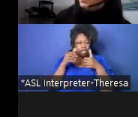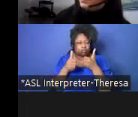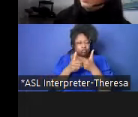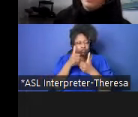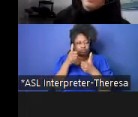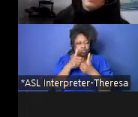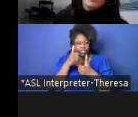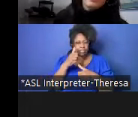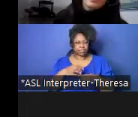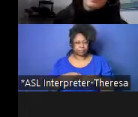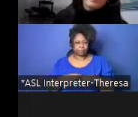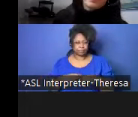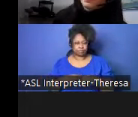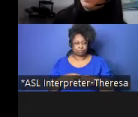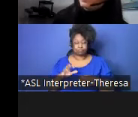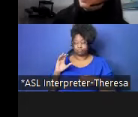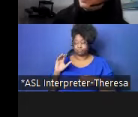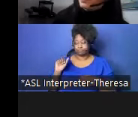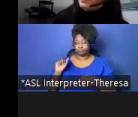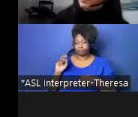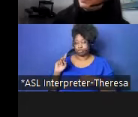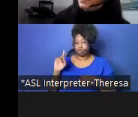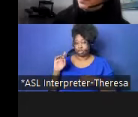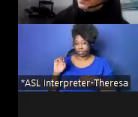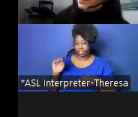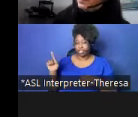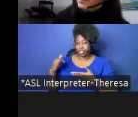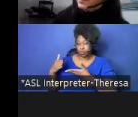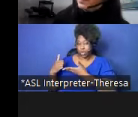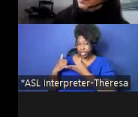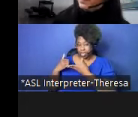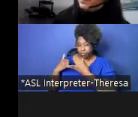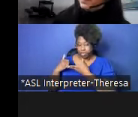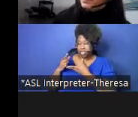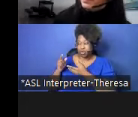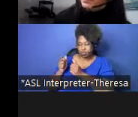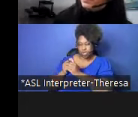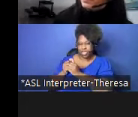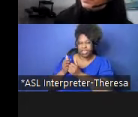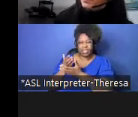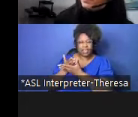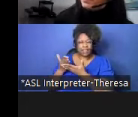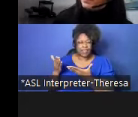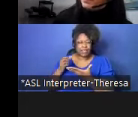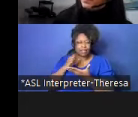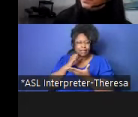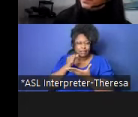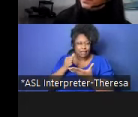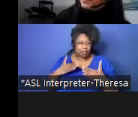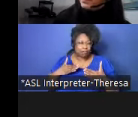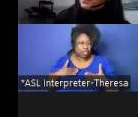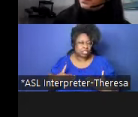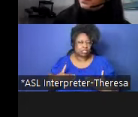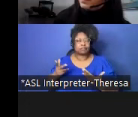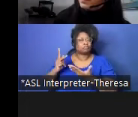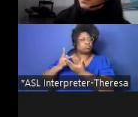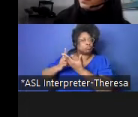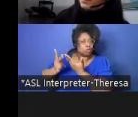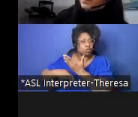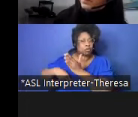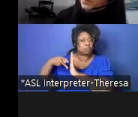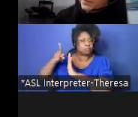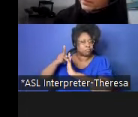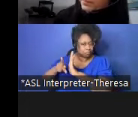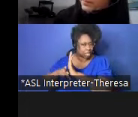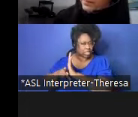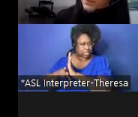of help me guide through the non-physical solutions, the programmatic or policy elements